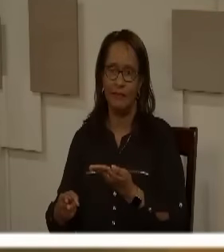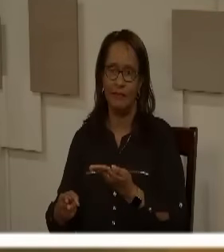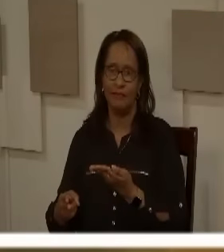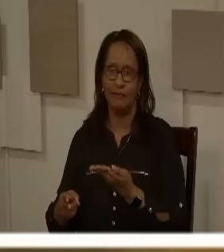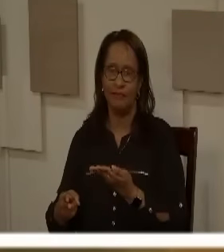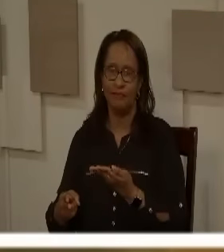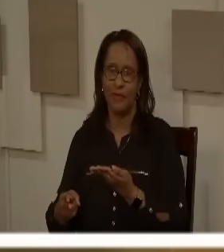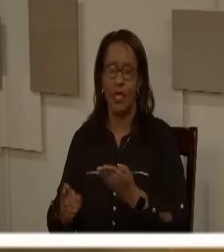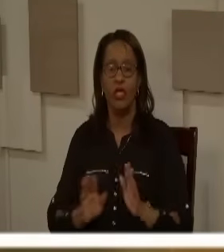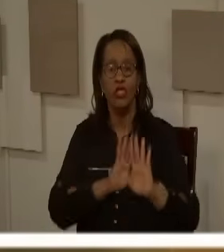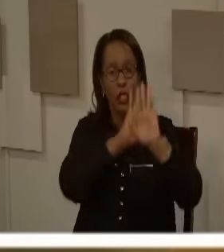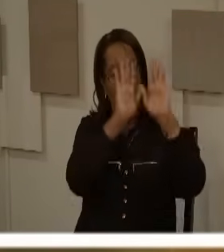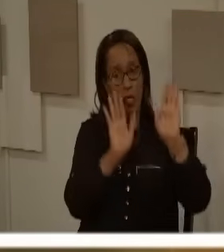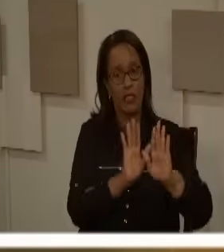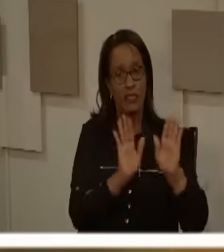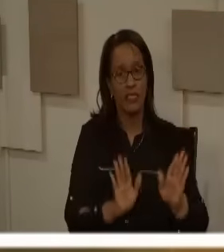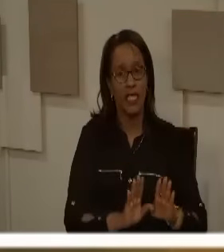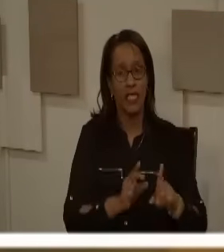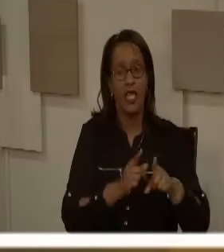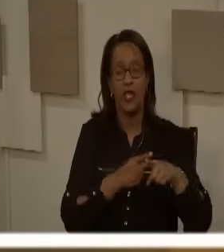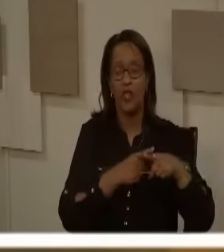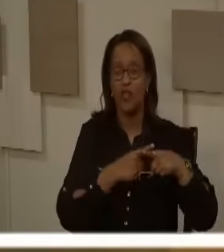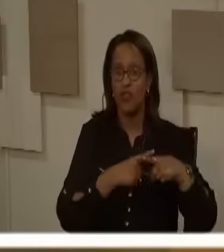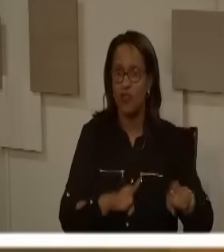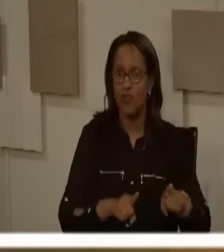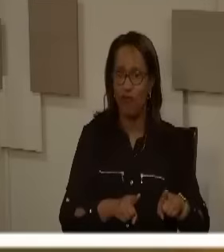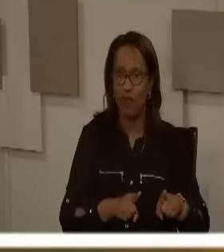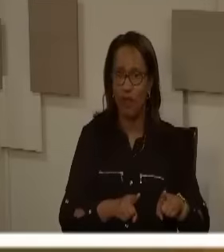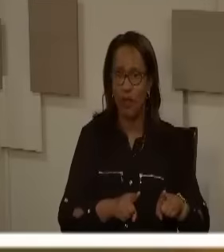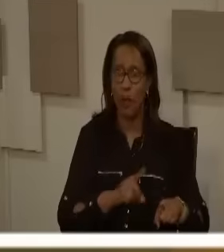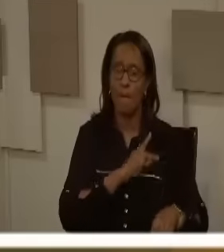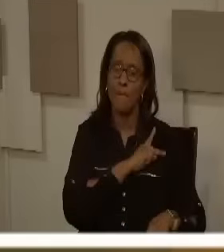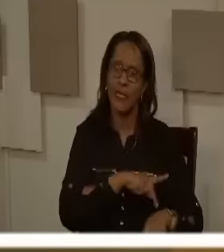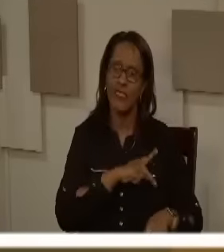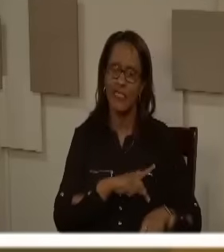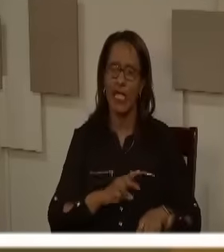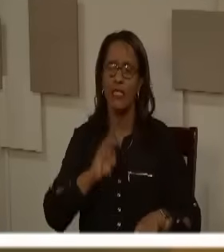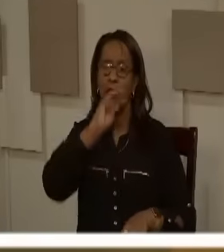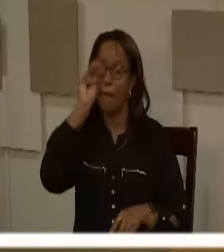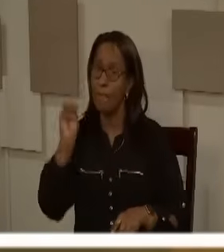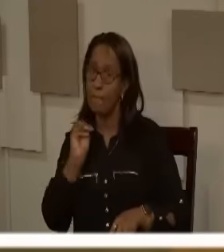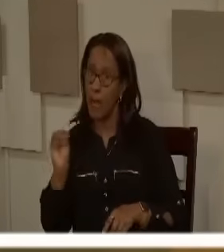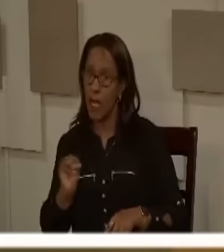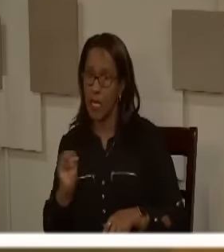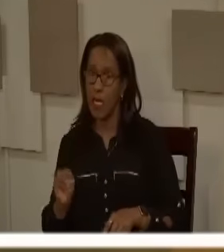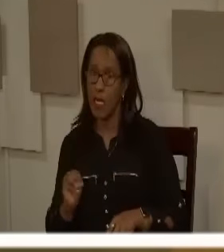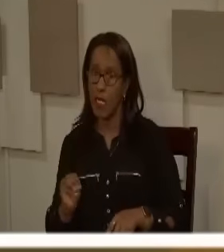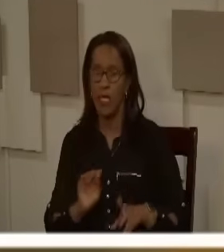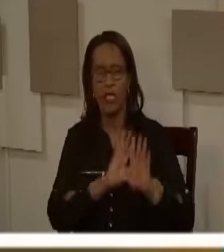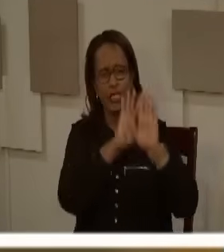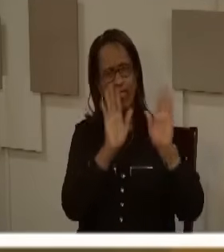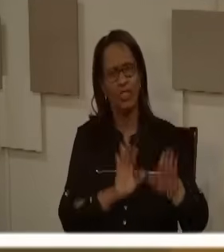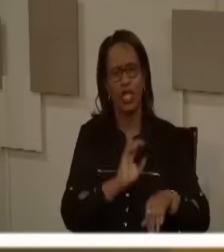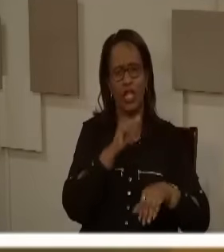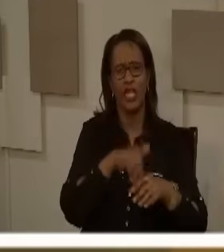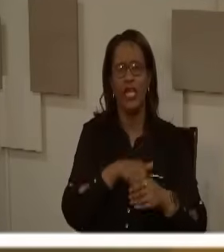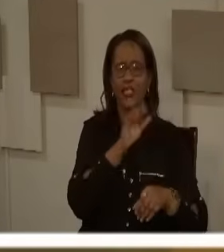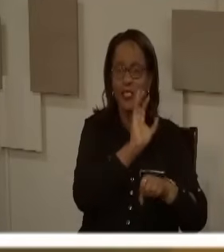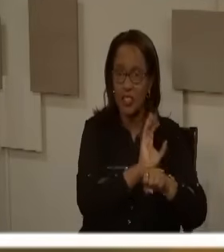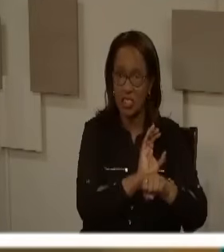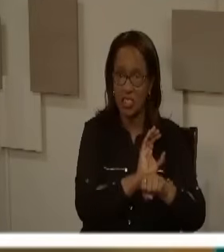is? And this is a haunting question that has come down through the ages, that every single one of us must